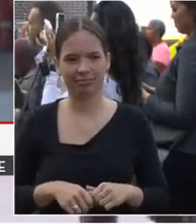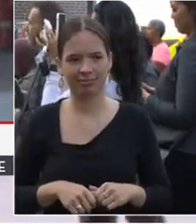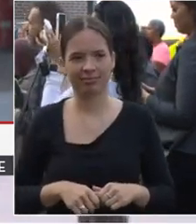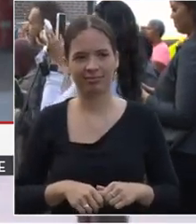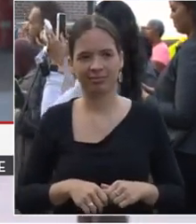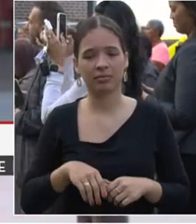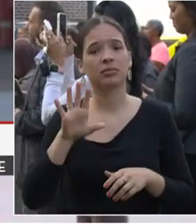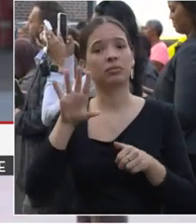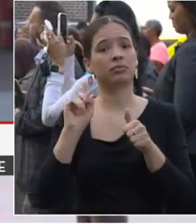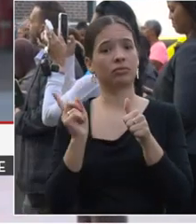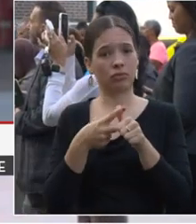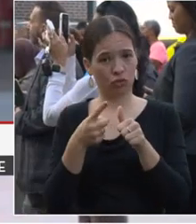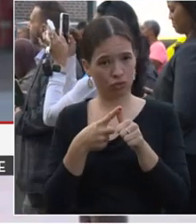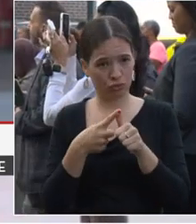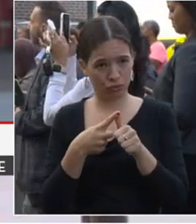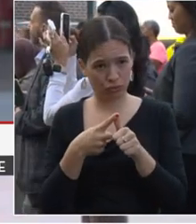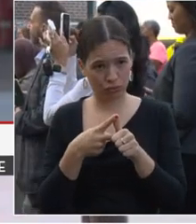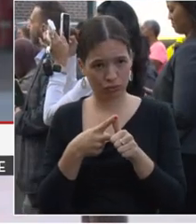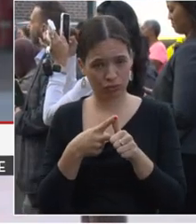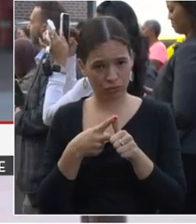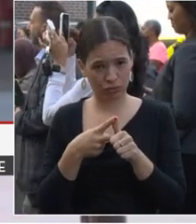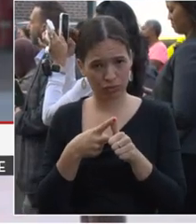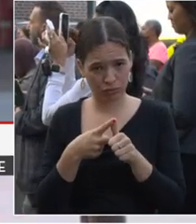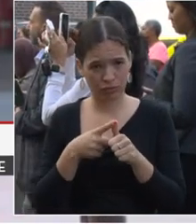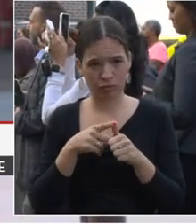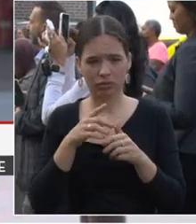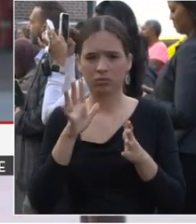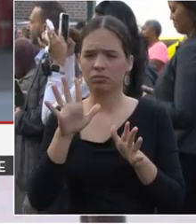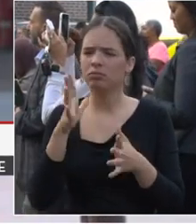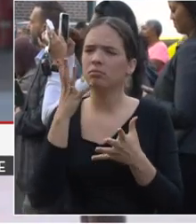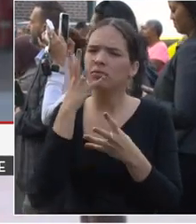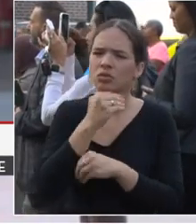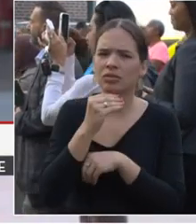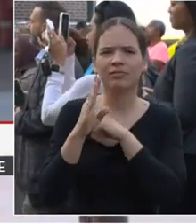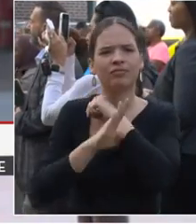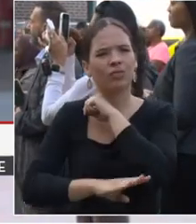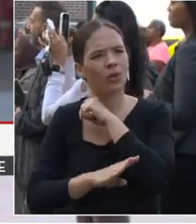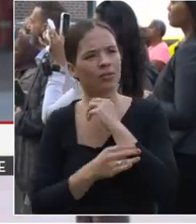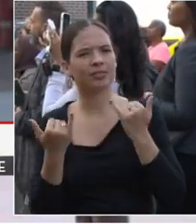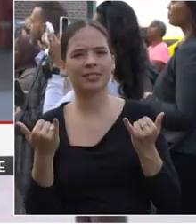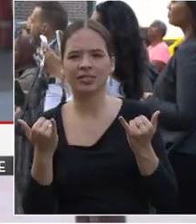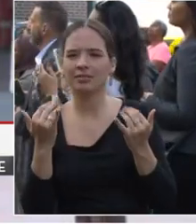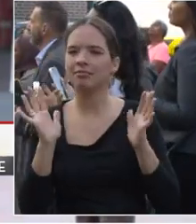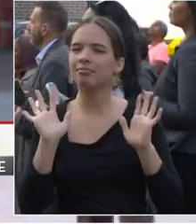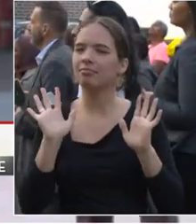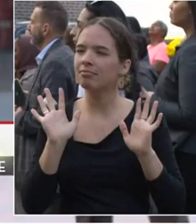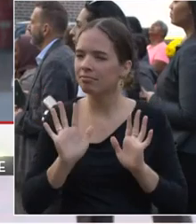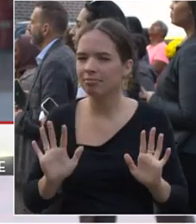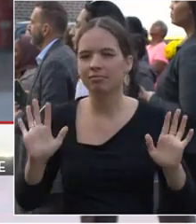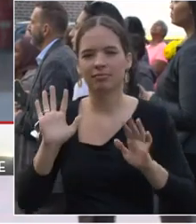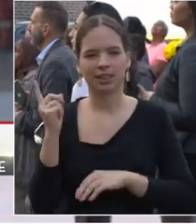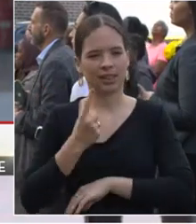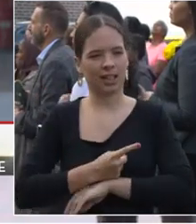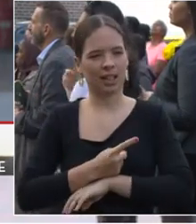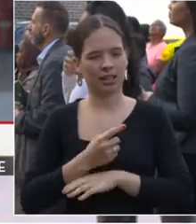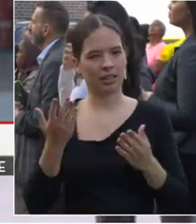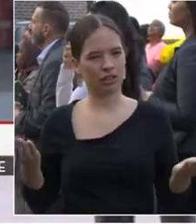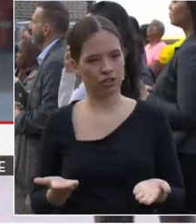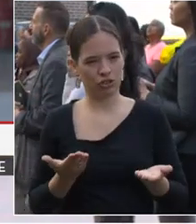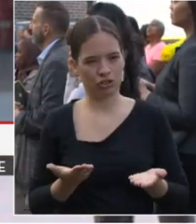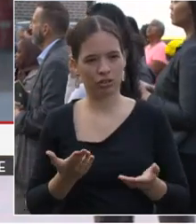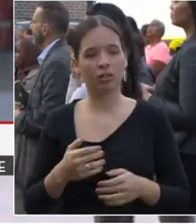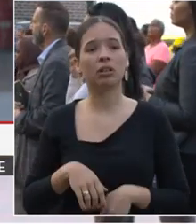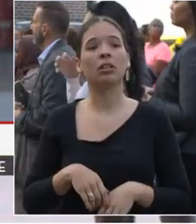First, it's a beautiful fall day. Second, and more importantly, that